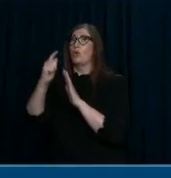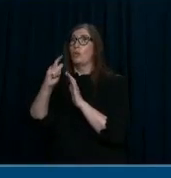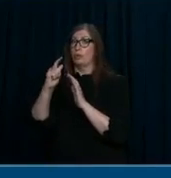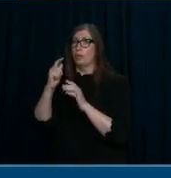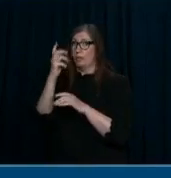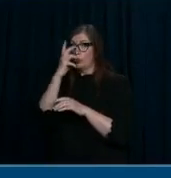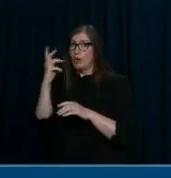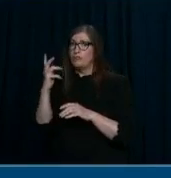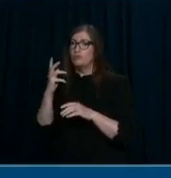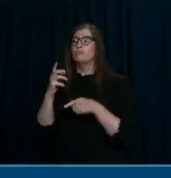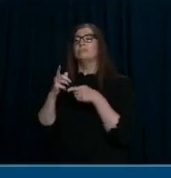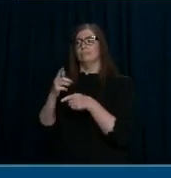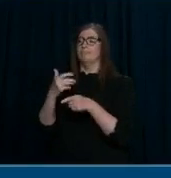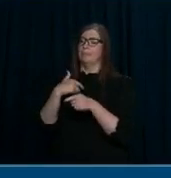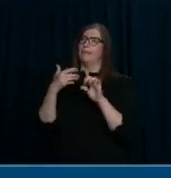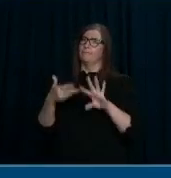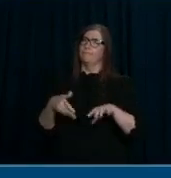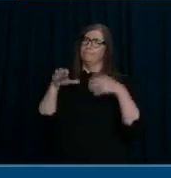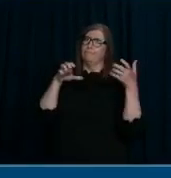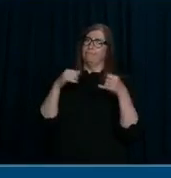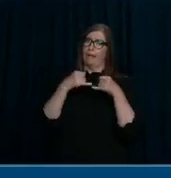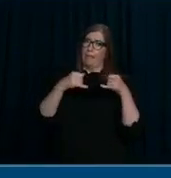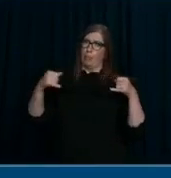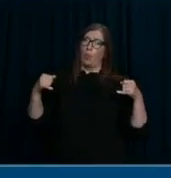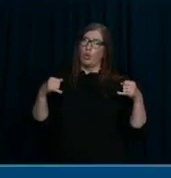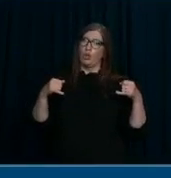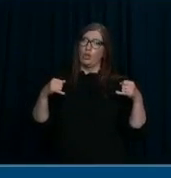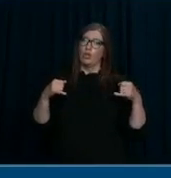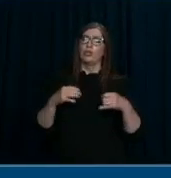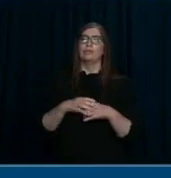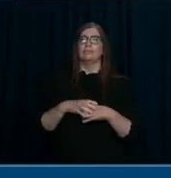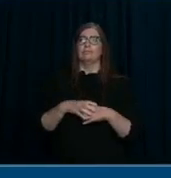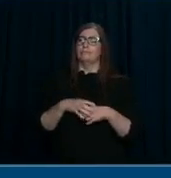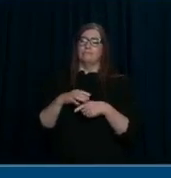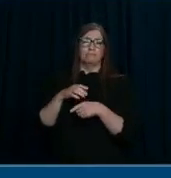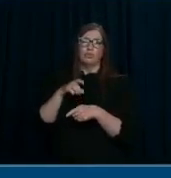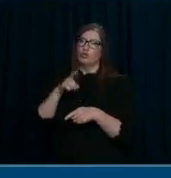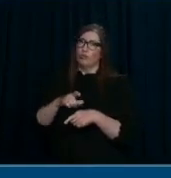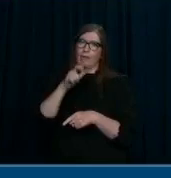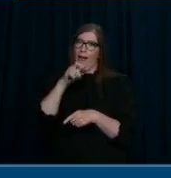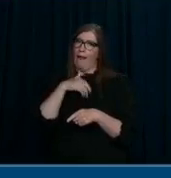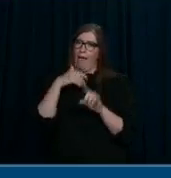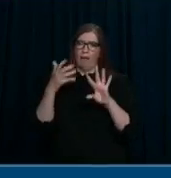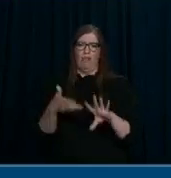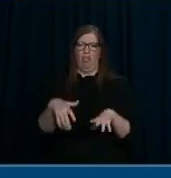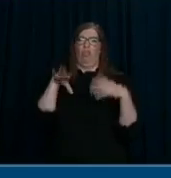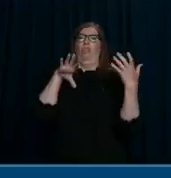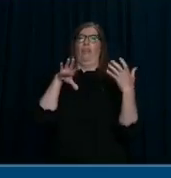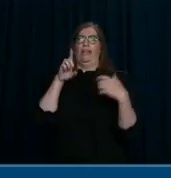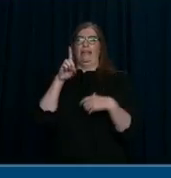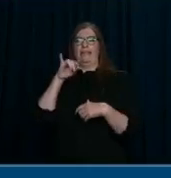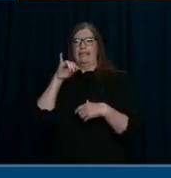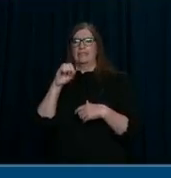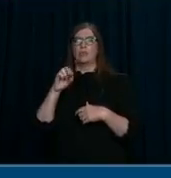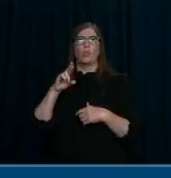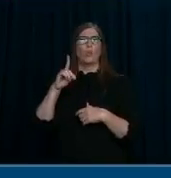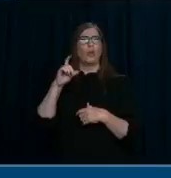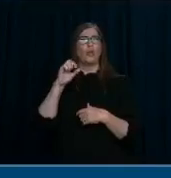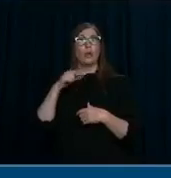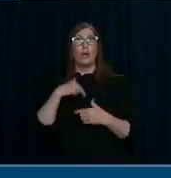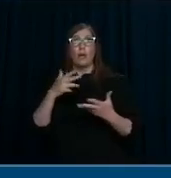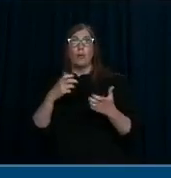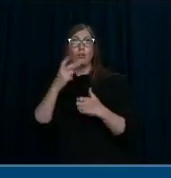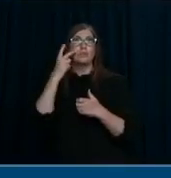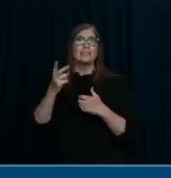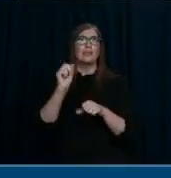do have a crisis at the border. And we need to not have chaos and disorder. And so for me, I want to see a